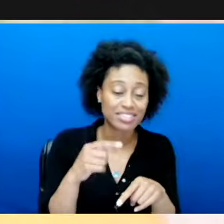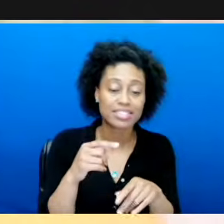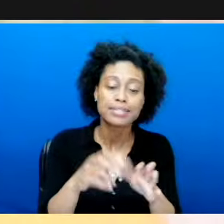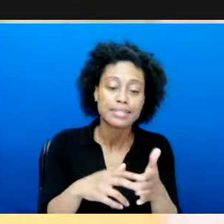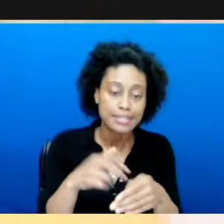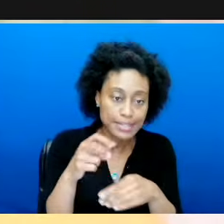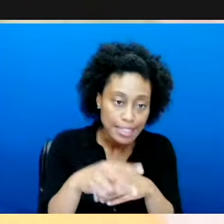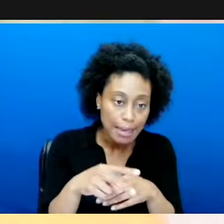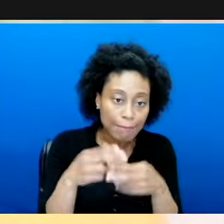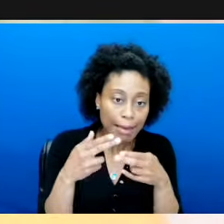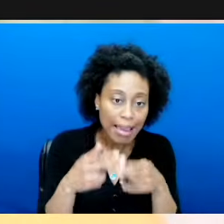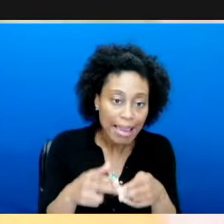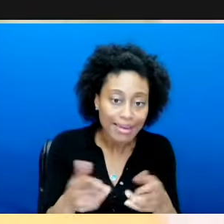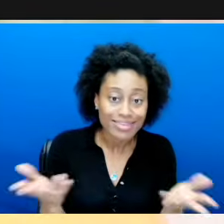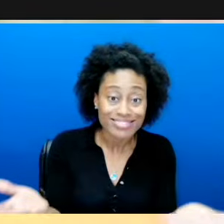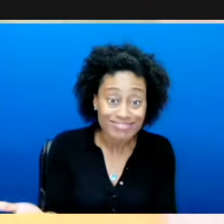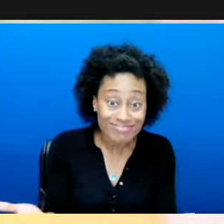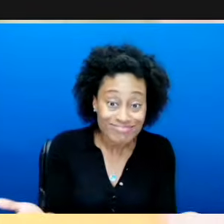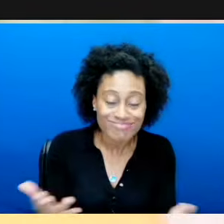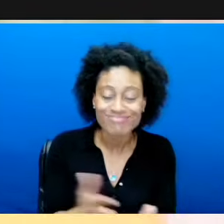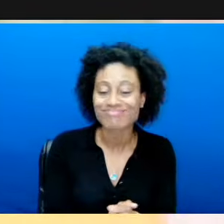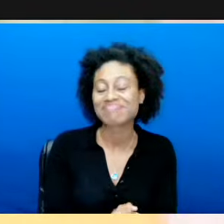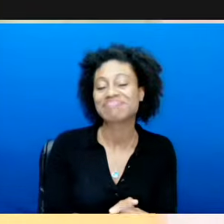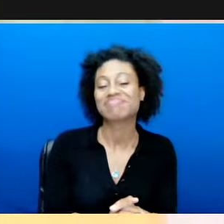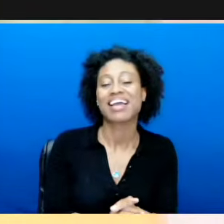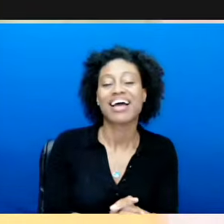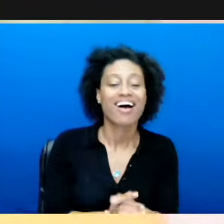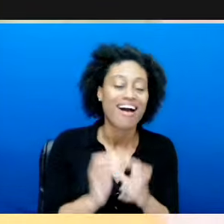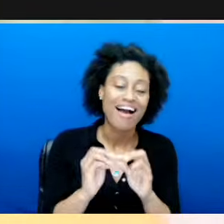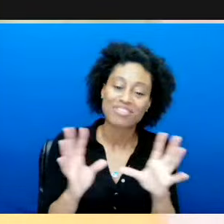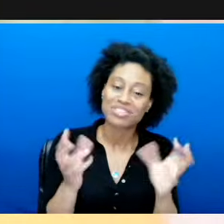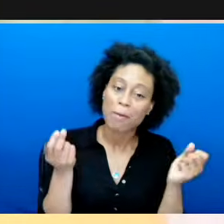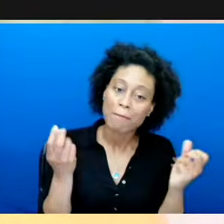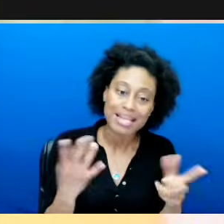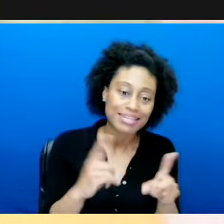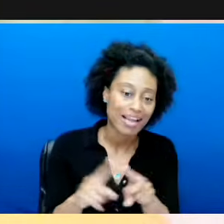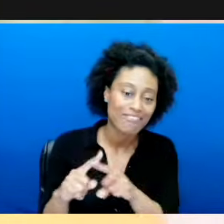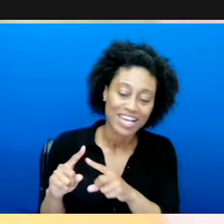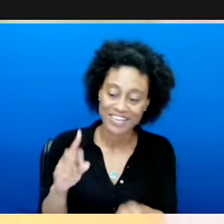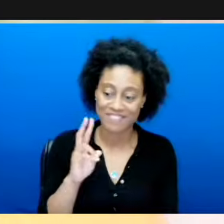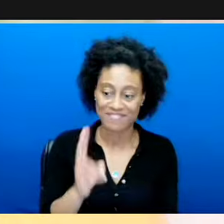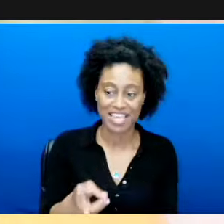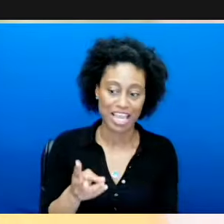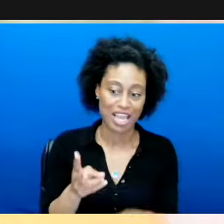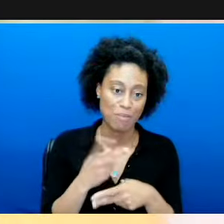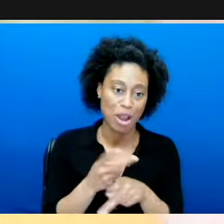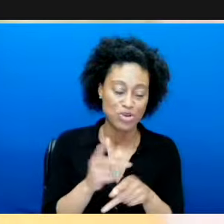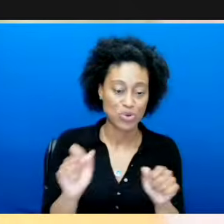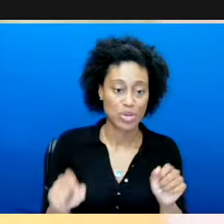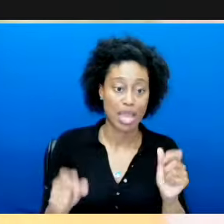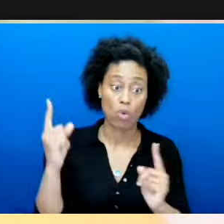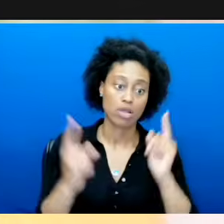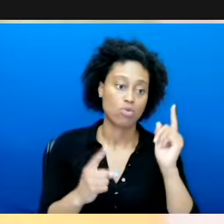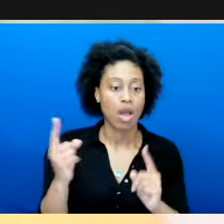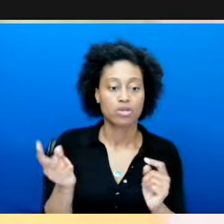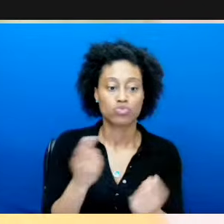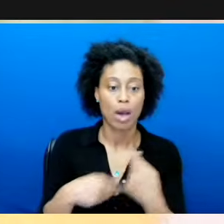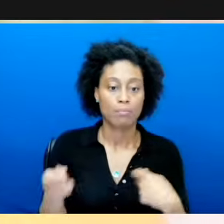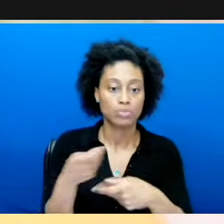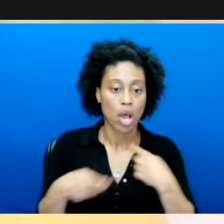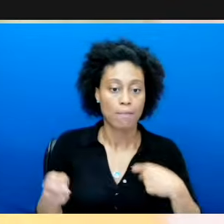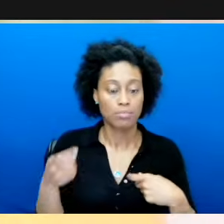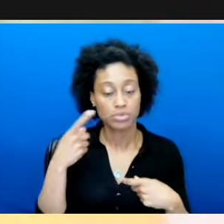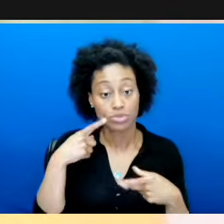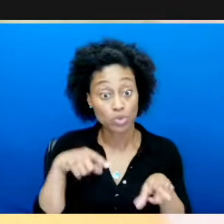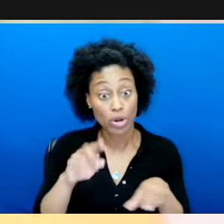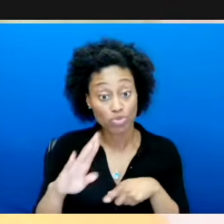well. Um, Obviously, there are so many vegan products that you can basically swap one for one when you're making vegan mac and cheese. But